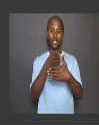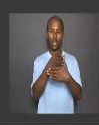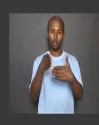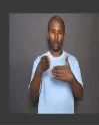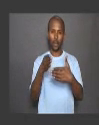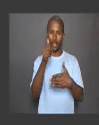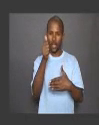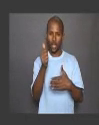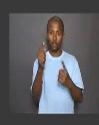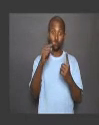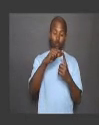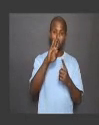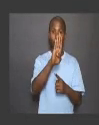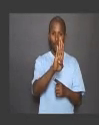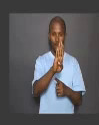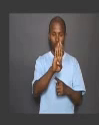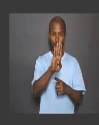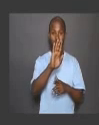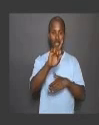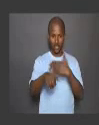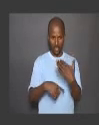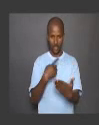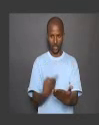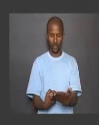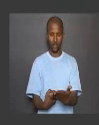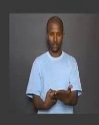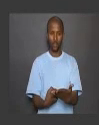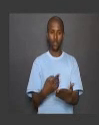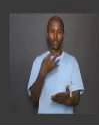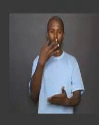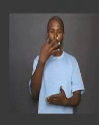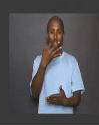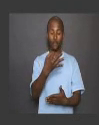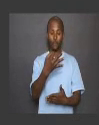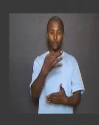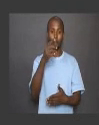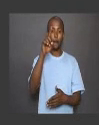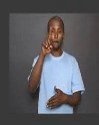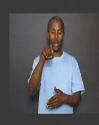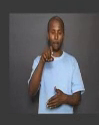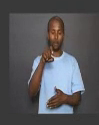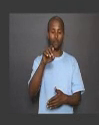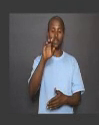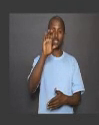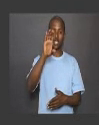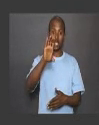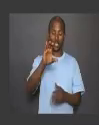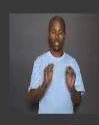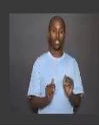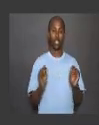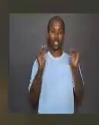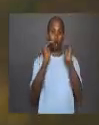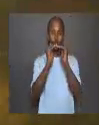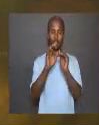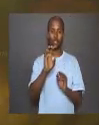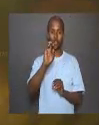a, b such that f prime of c equals